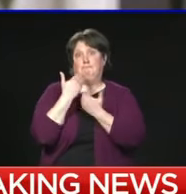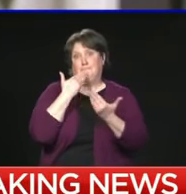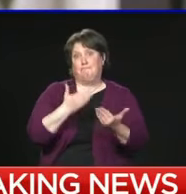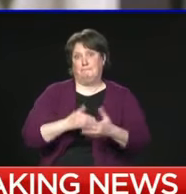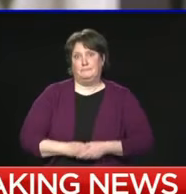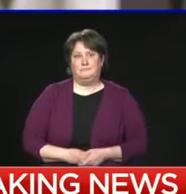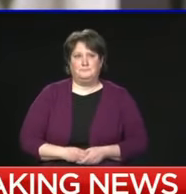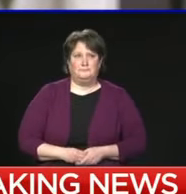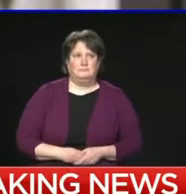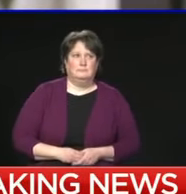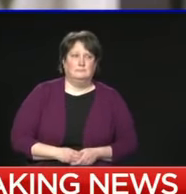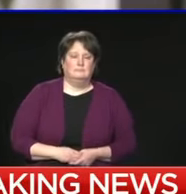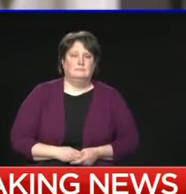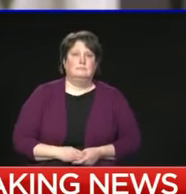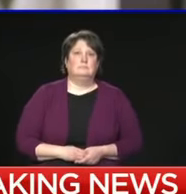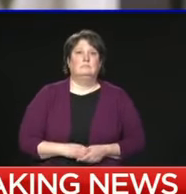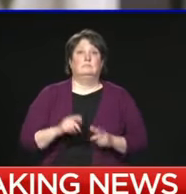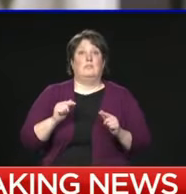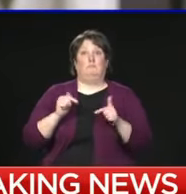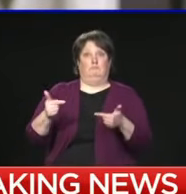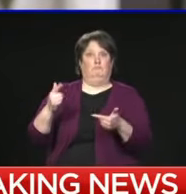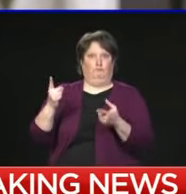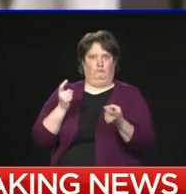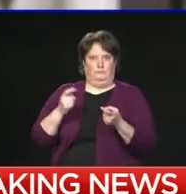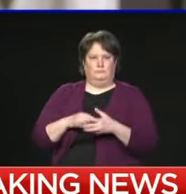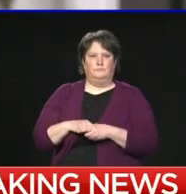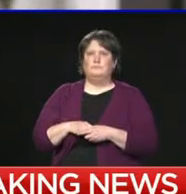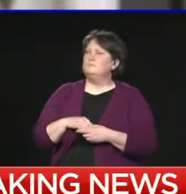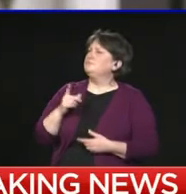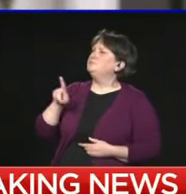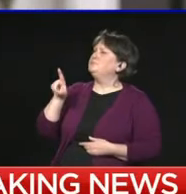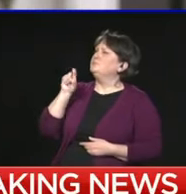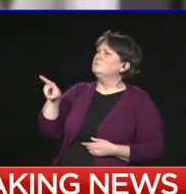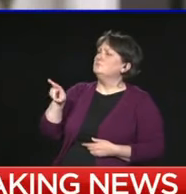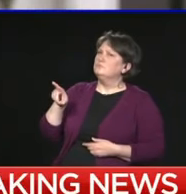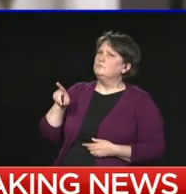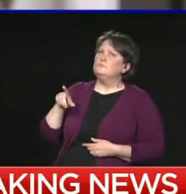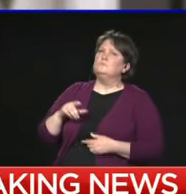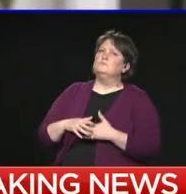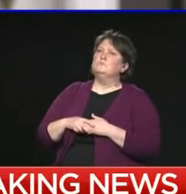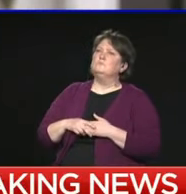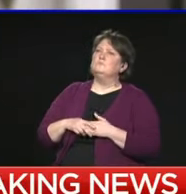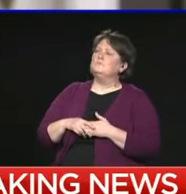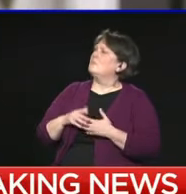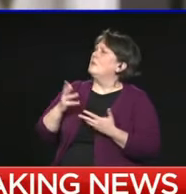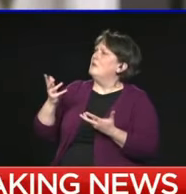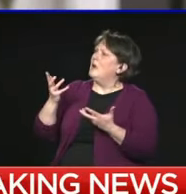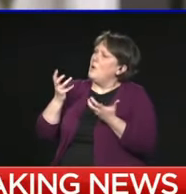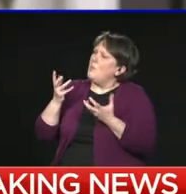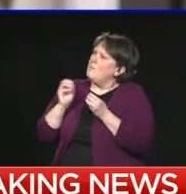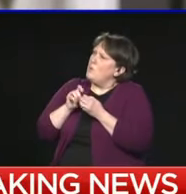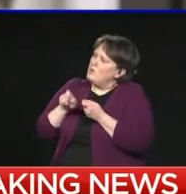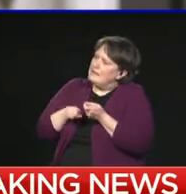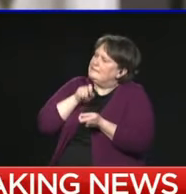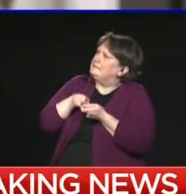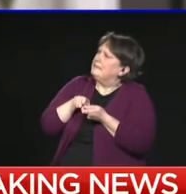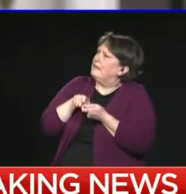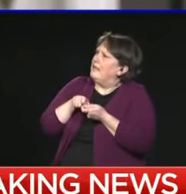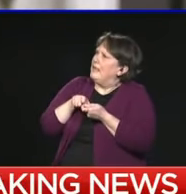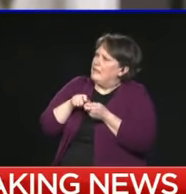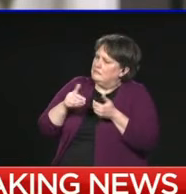Thank you very much. Bonjour, Monsieur Trudeau, Louis Blouin de Radio-Canada. Je vous demanderais plus de Louis clarté Blouin, sur Radio-Canada. si possible. Do you have any